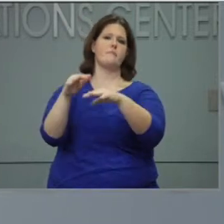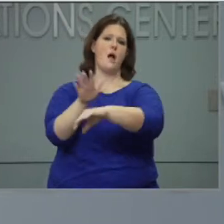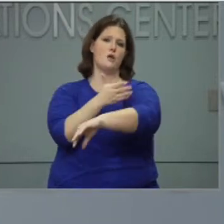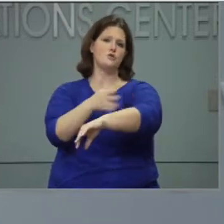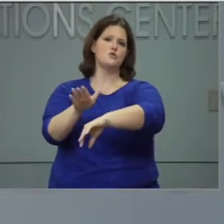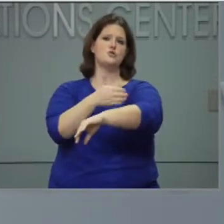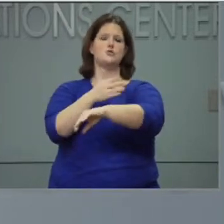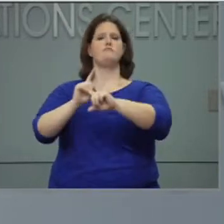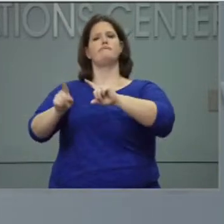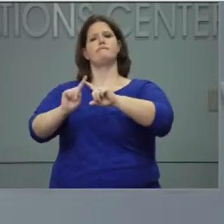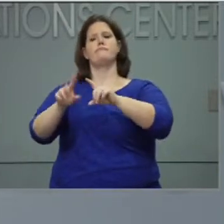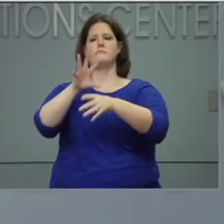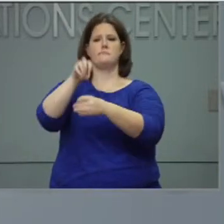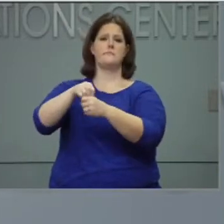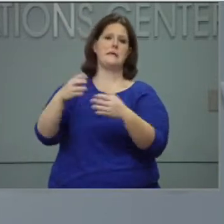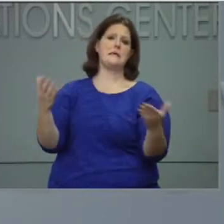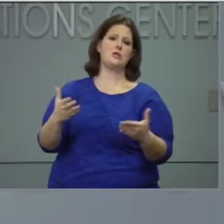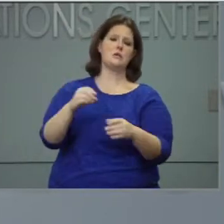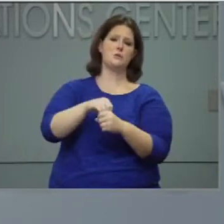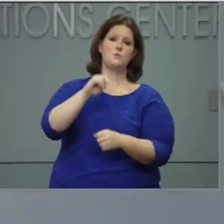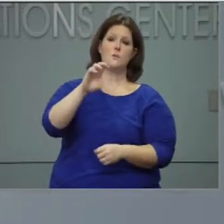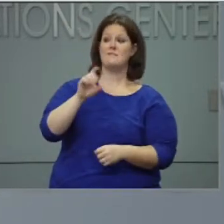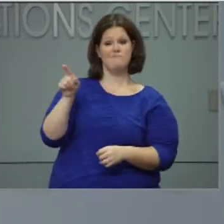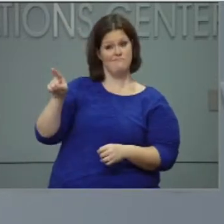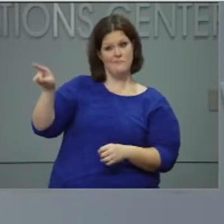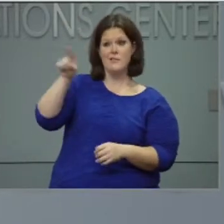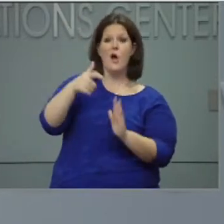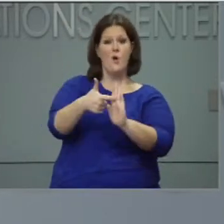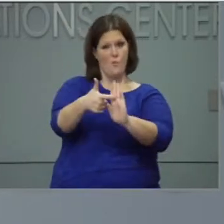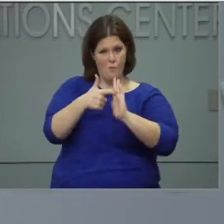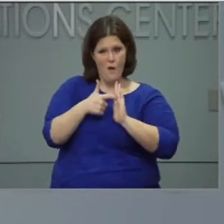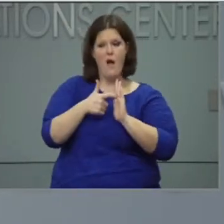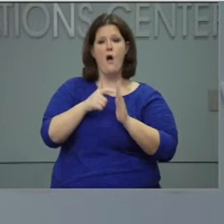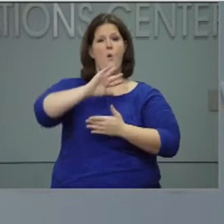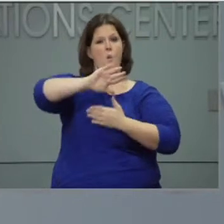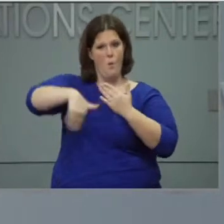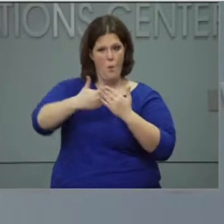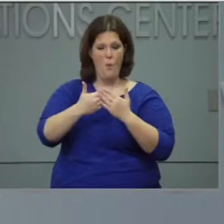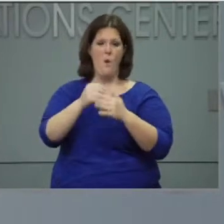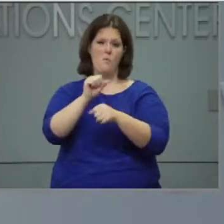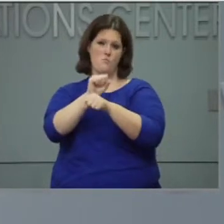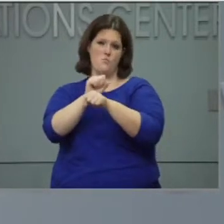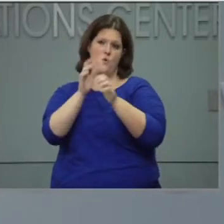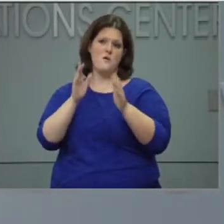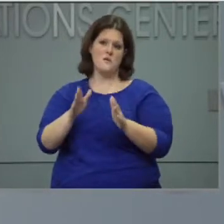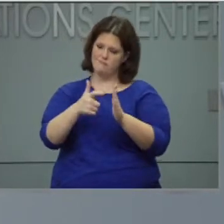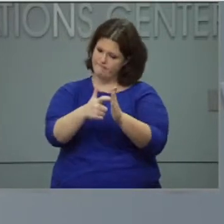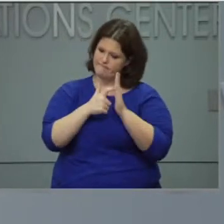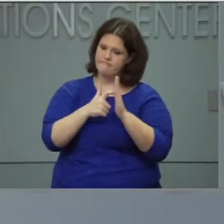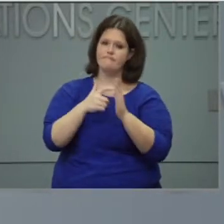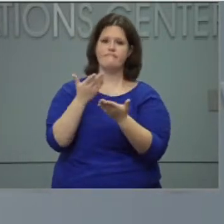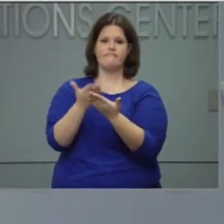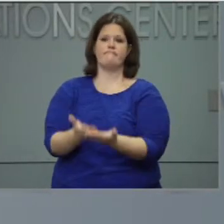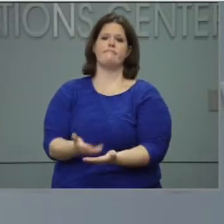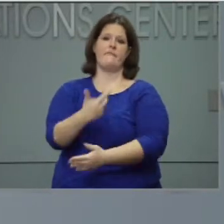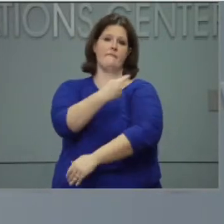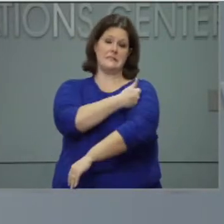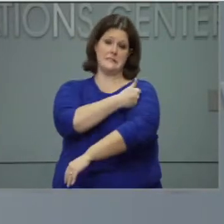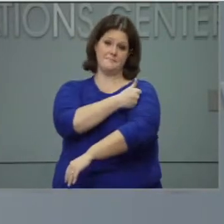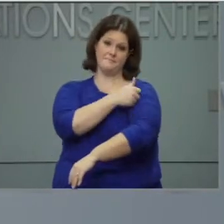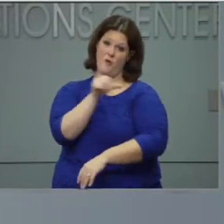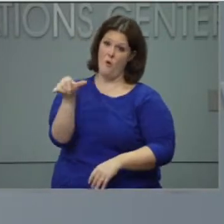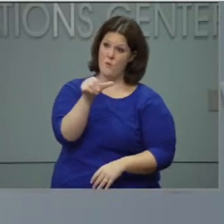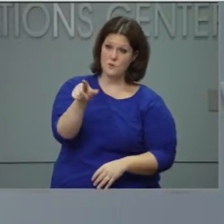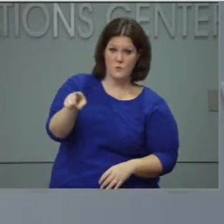Carolina. They're requiring all of their employees to be vaccinated, and they're taking steps to make sure that concert goers are